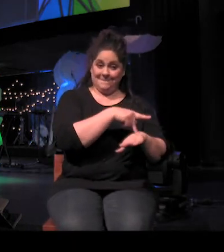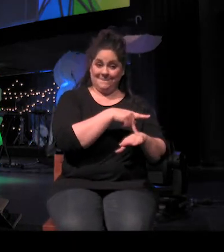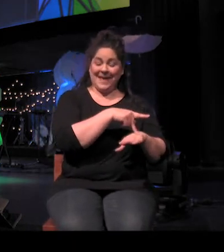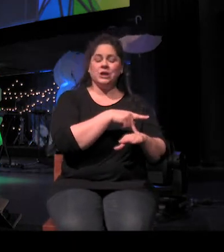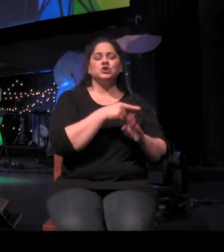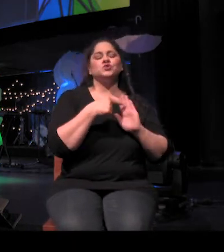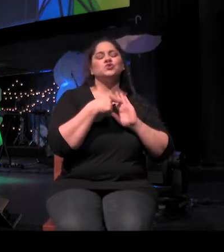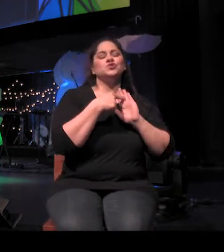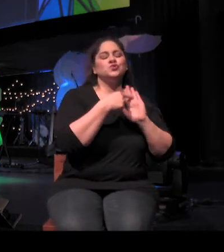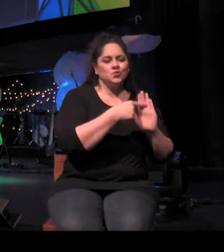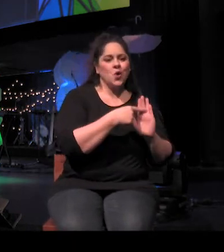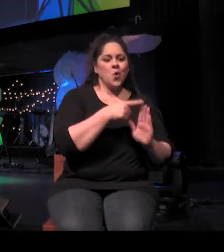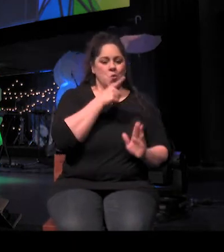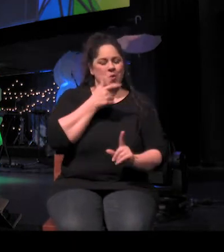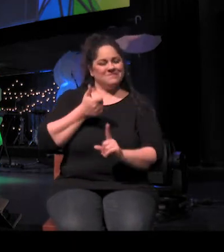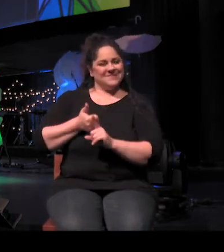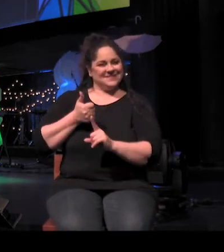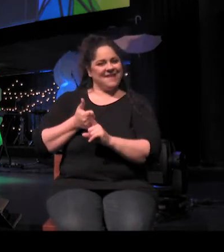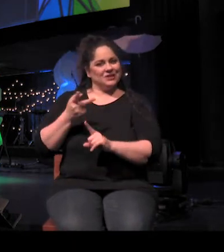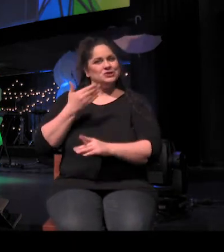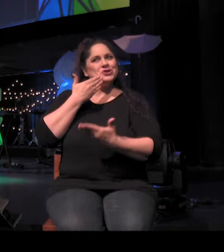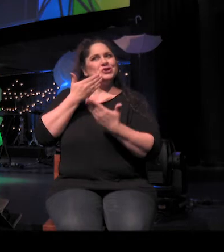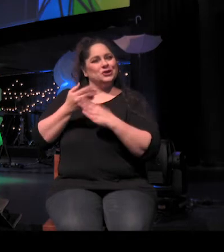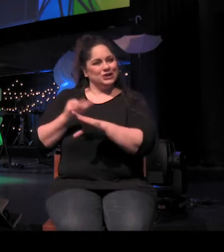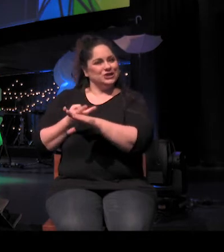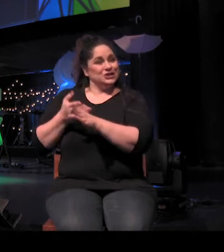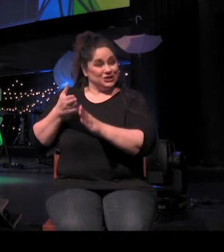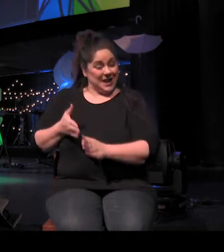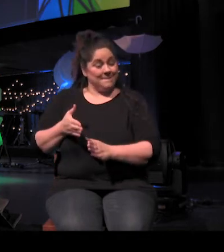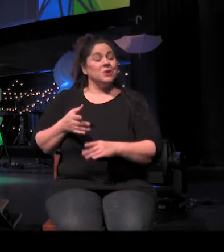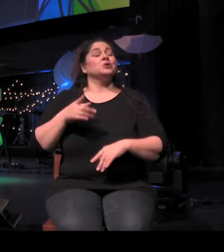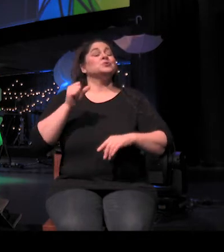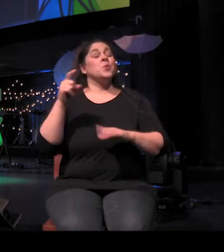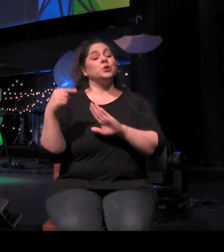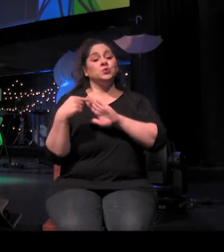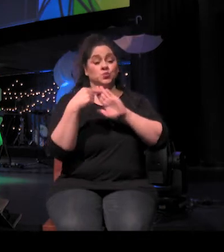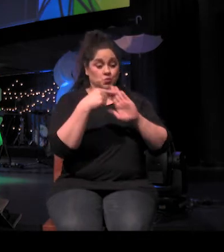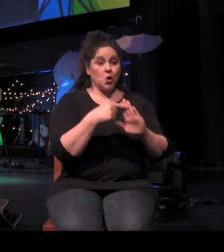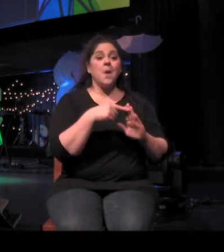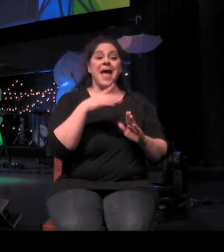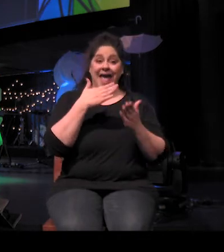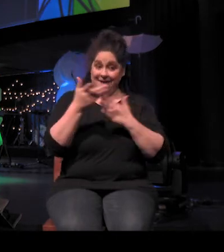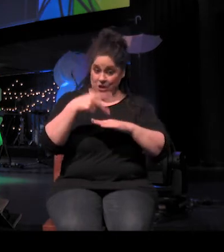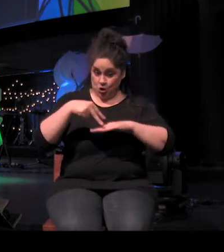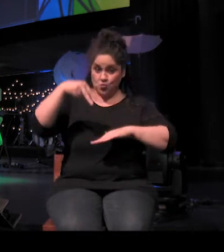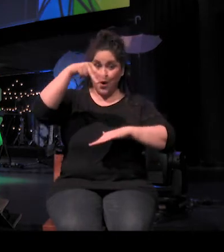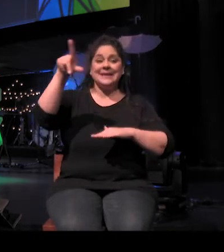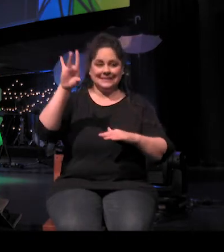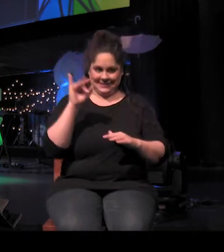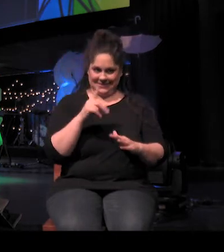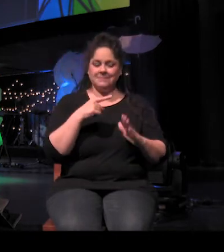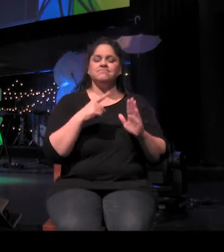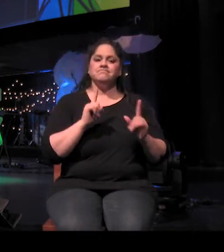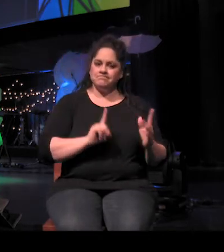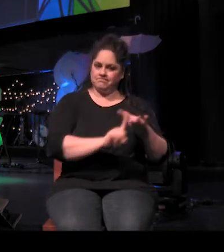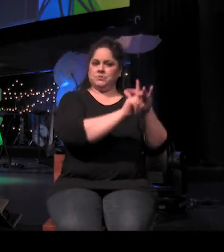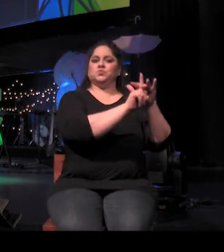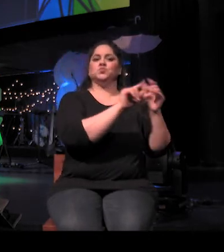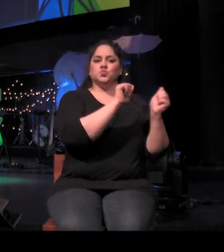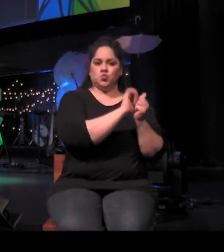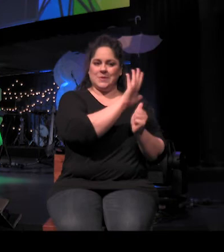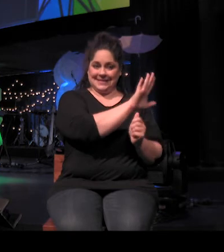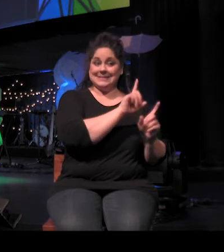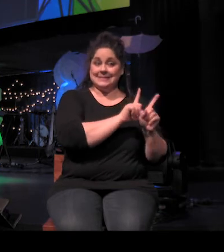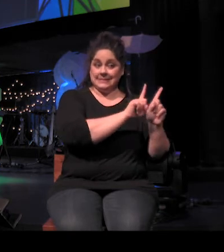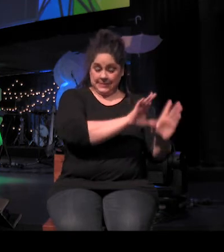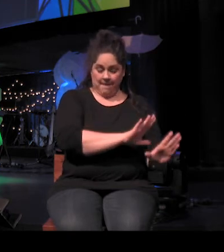is. So Jesus, after he rises from the dead, he reappears to his disciples a few different times. There was one specific instance recorded in